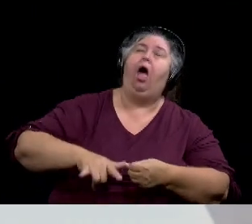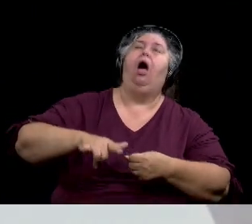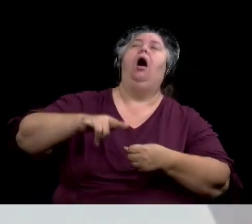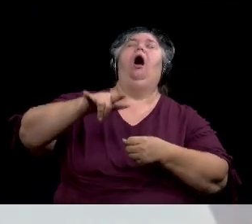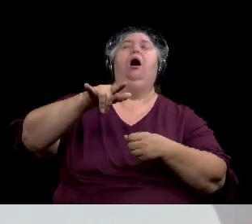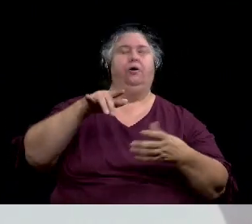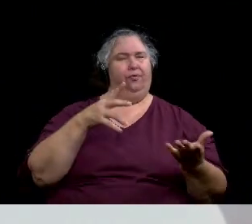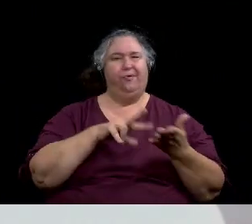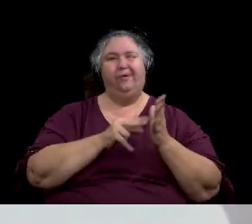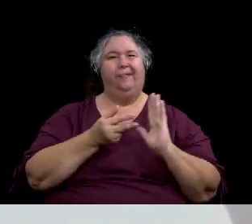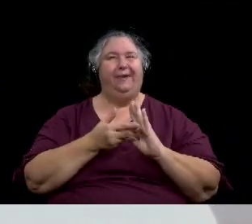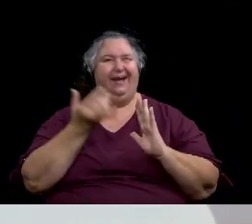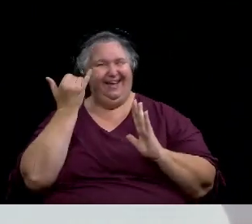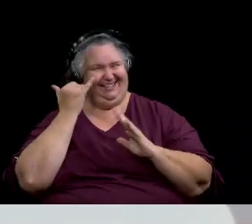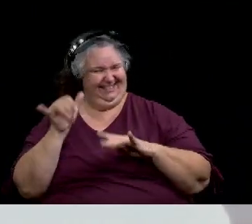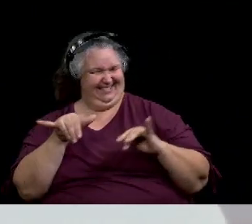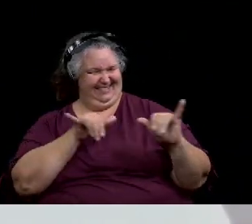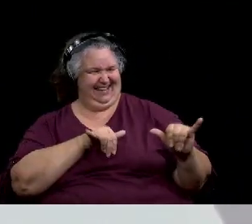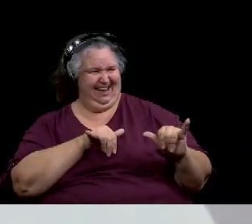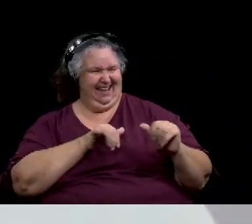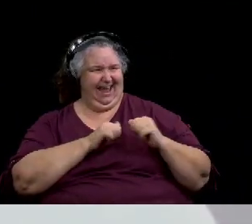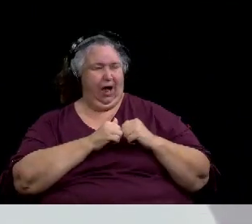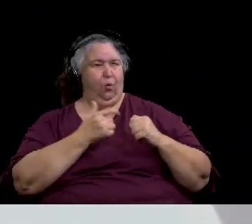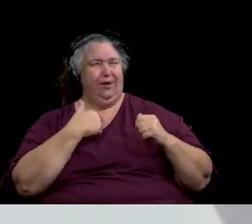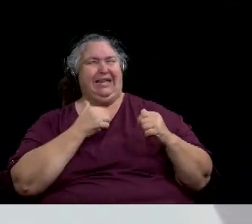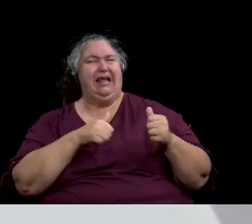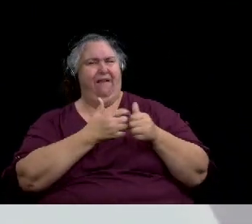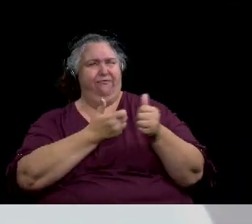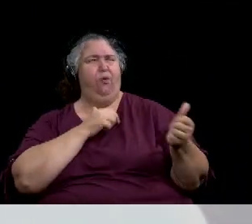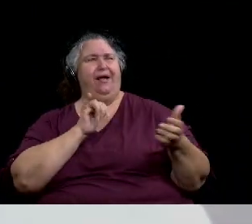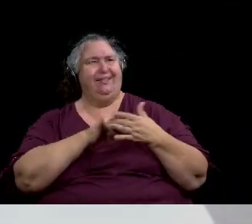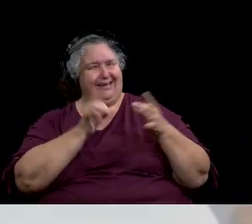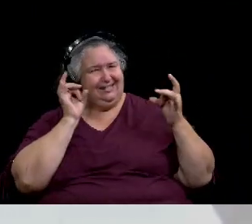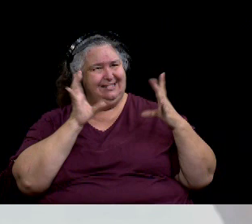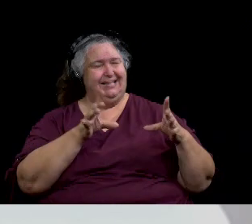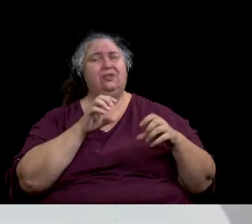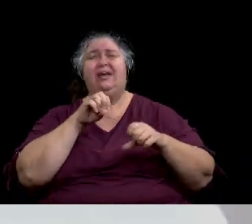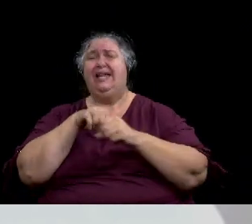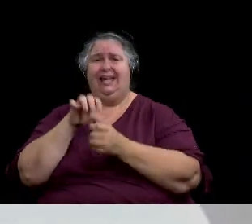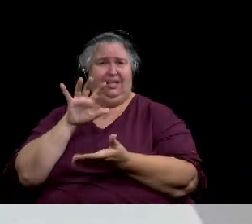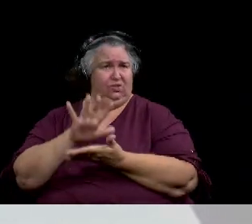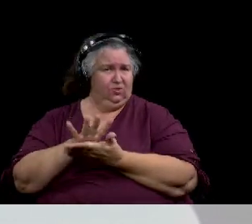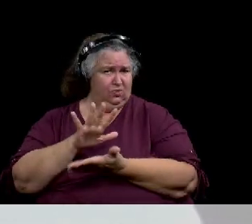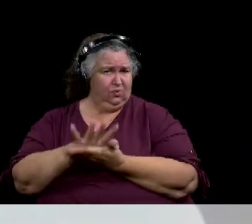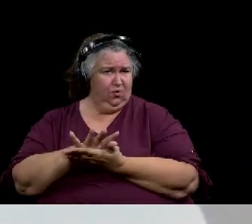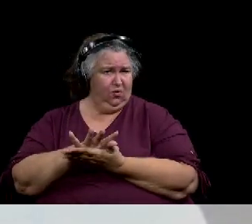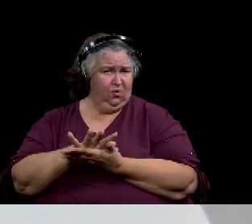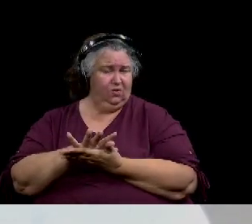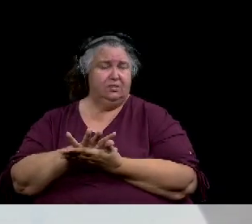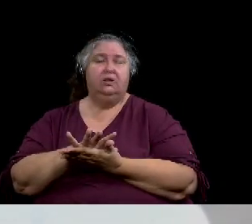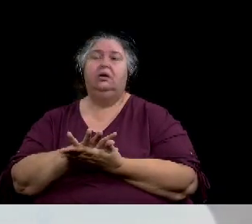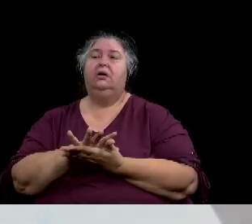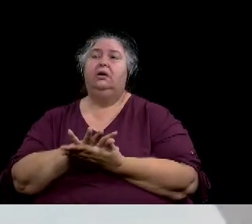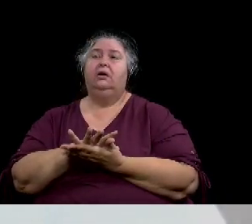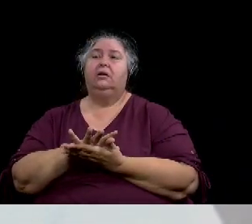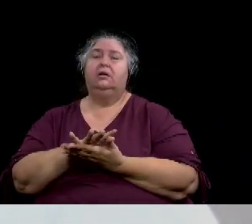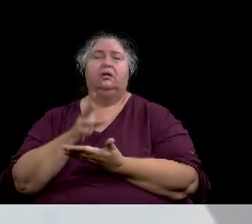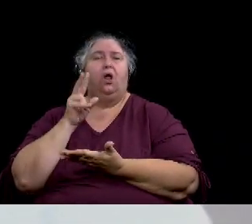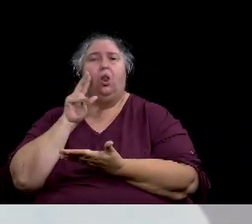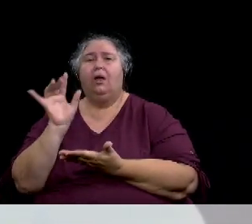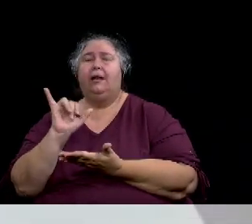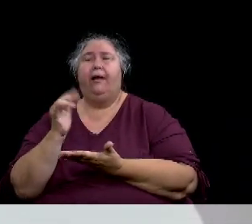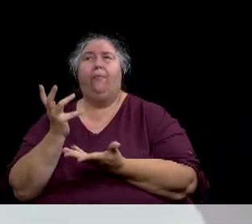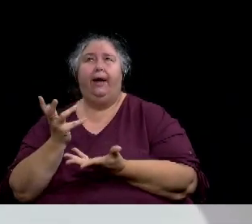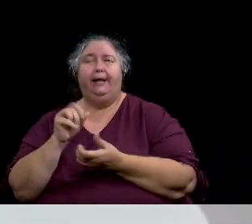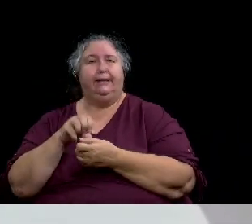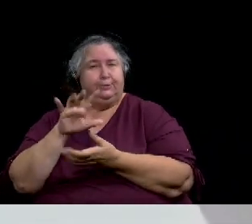we can sort of avoid disaster. And in schools, what would that look like in